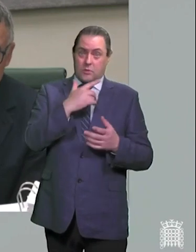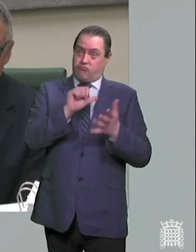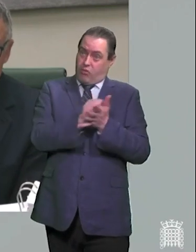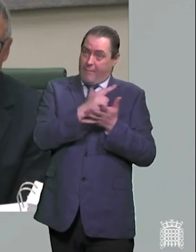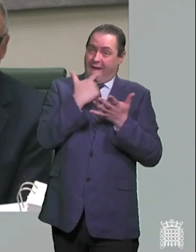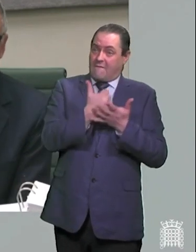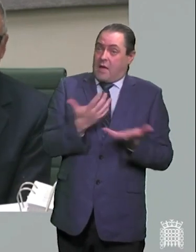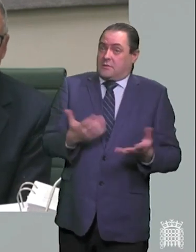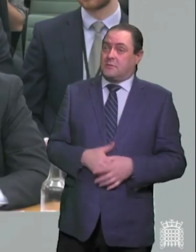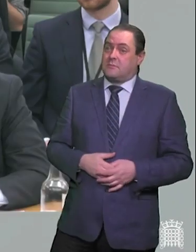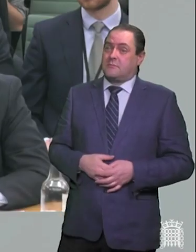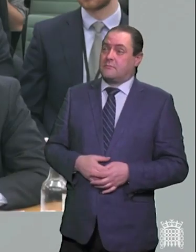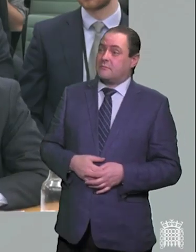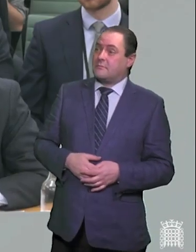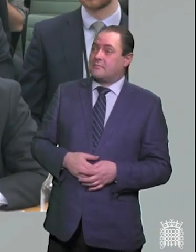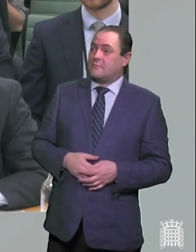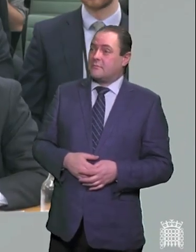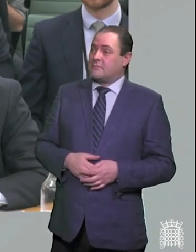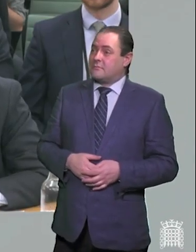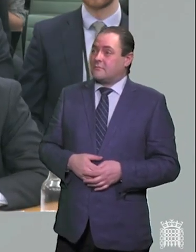proper advice? Sorry.